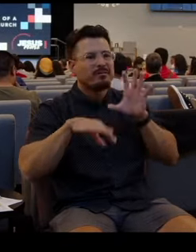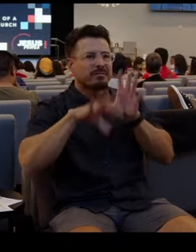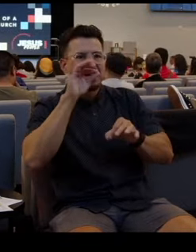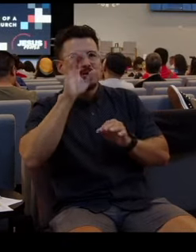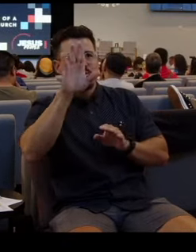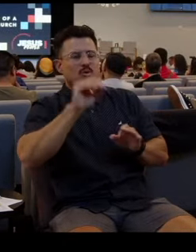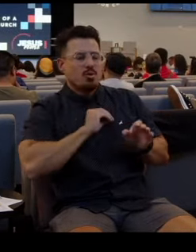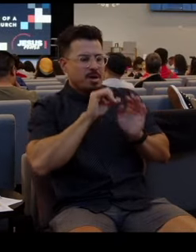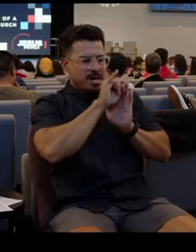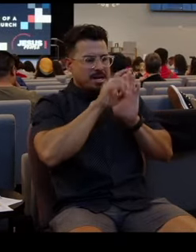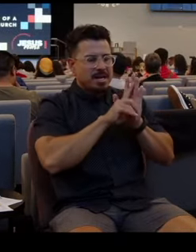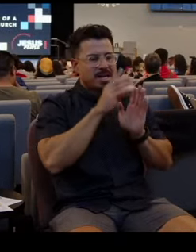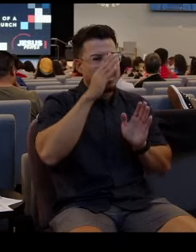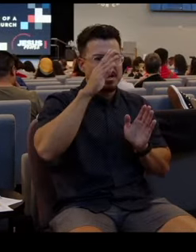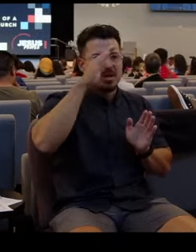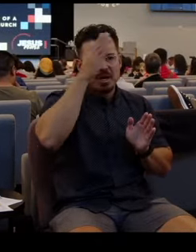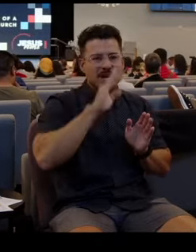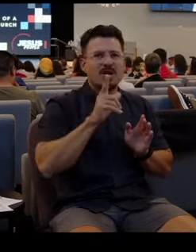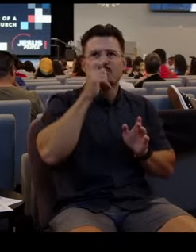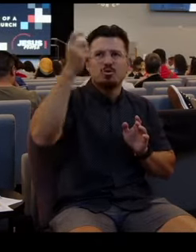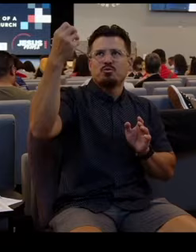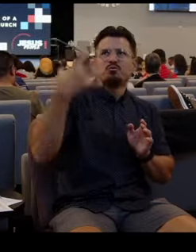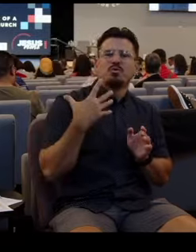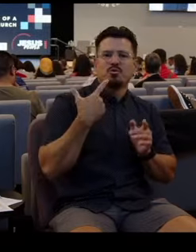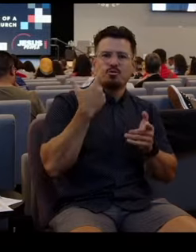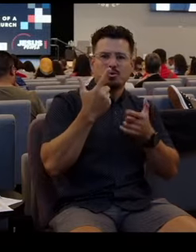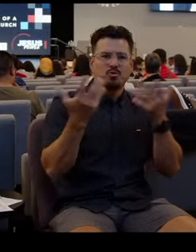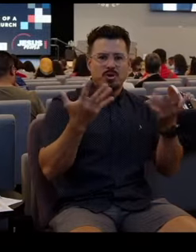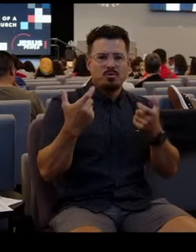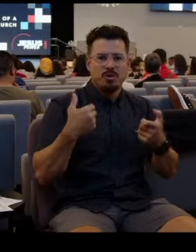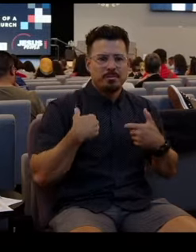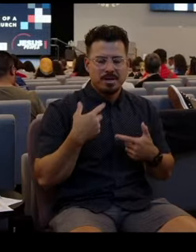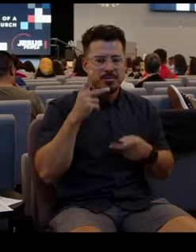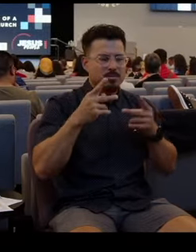being kind of parish churches, right?